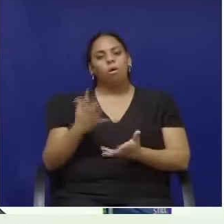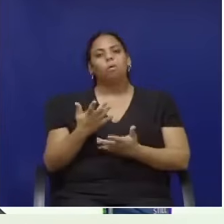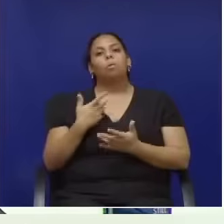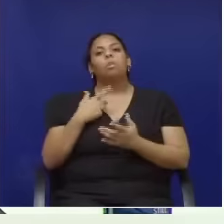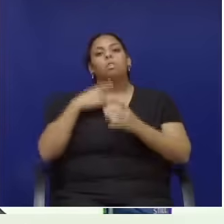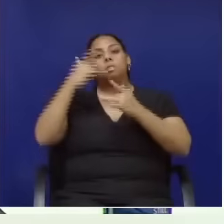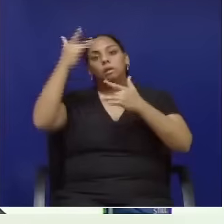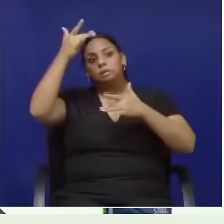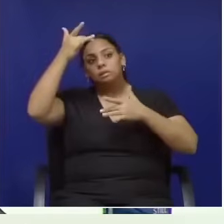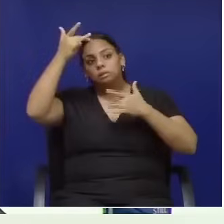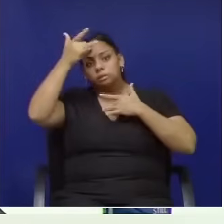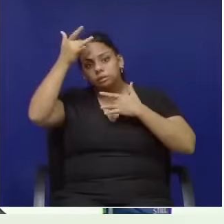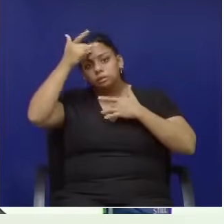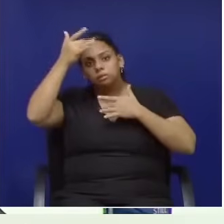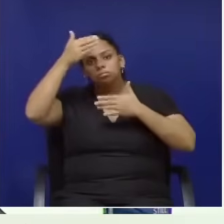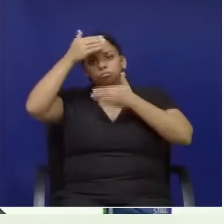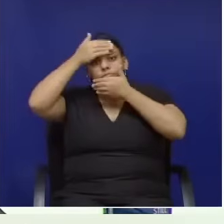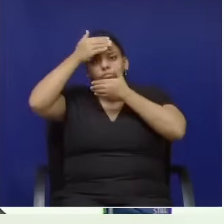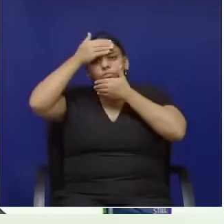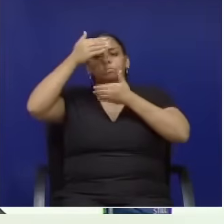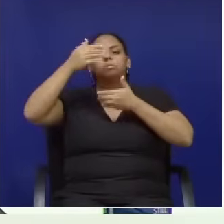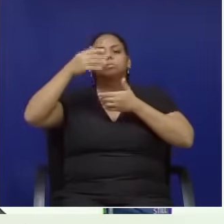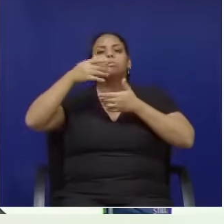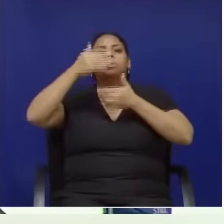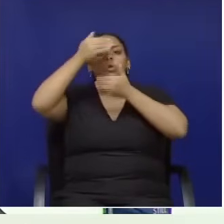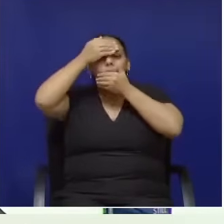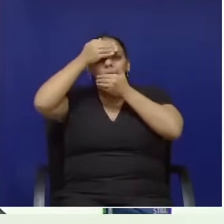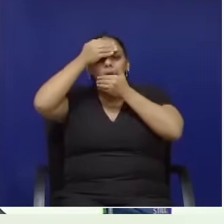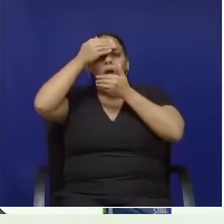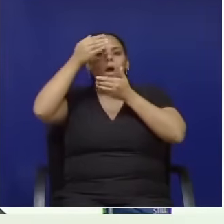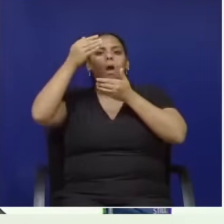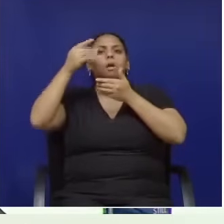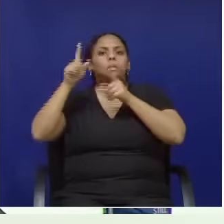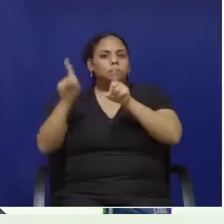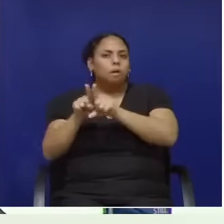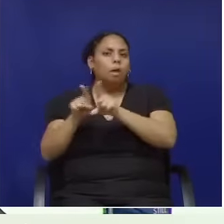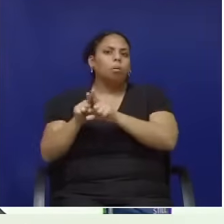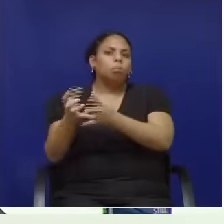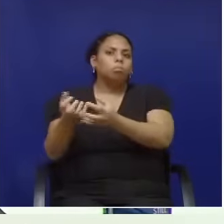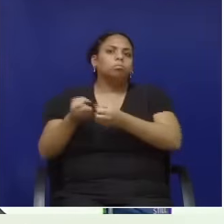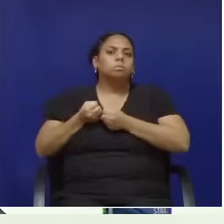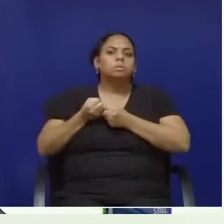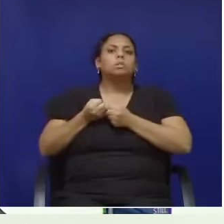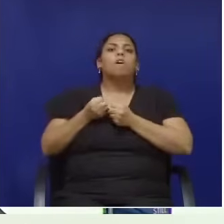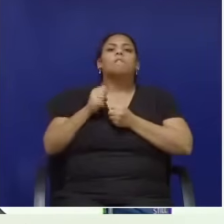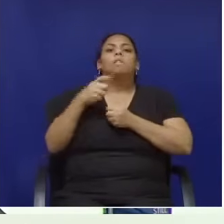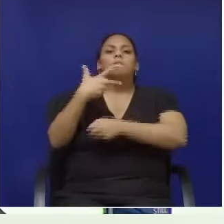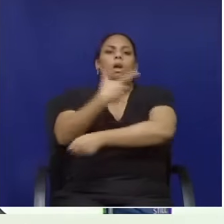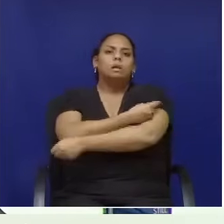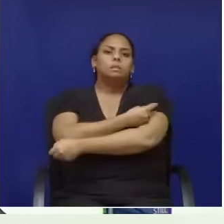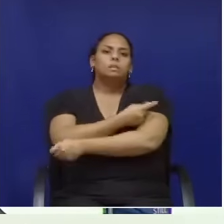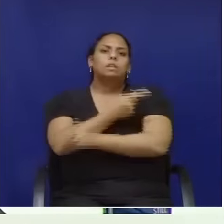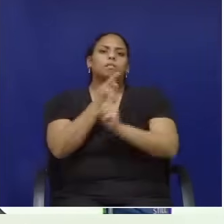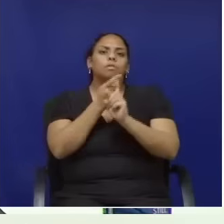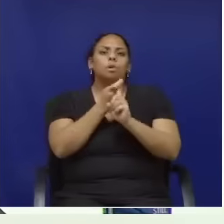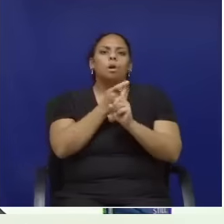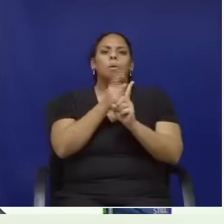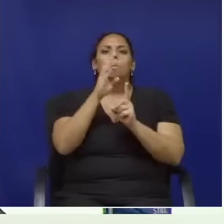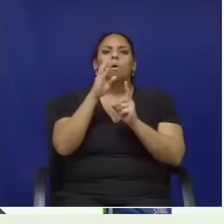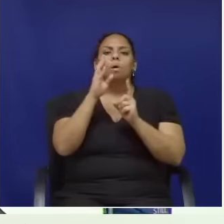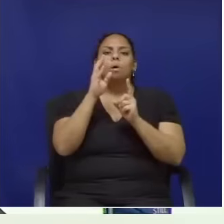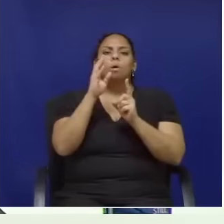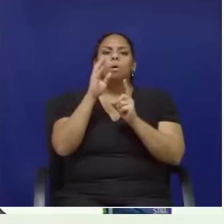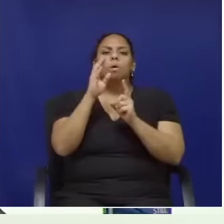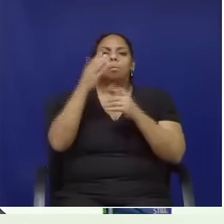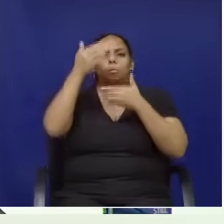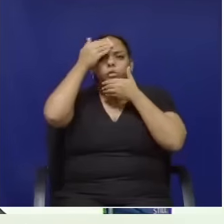Institute, South Africa is one of the biggest receivers of the vaccine from the Botswana Vaccine